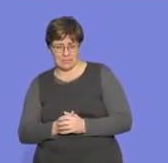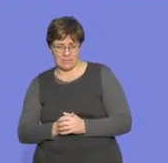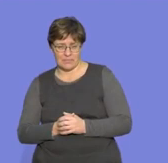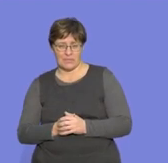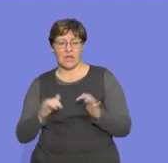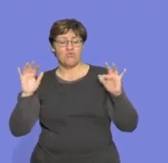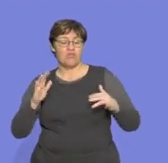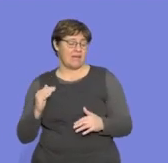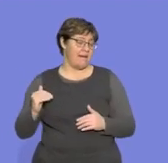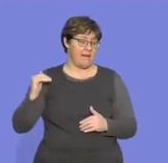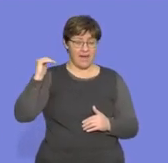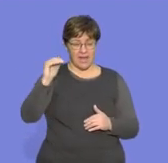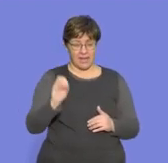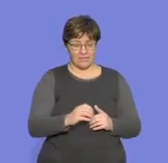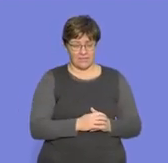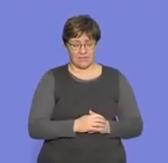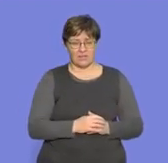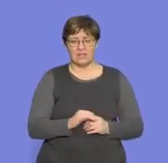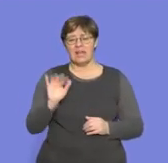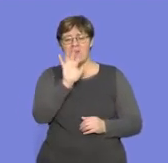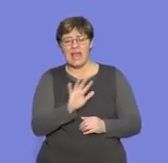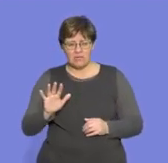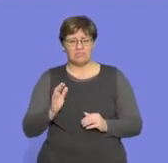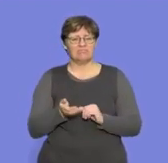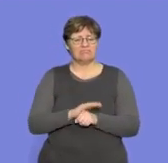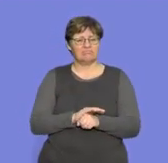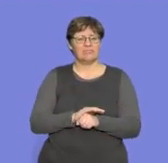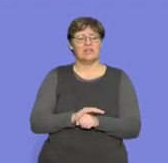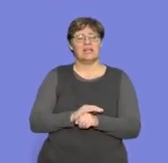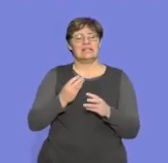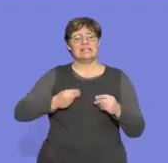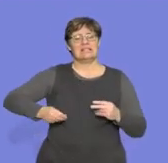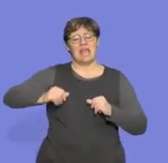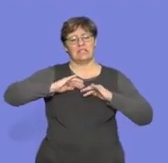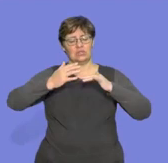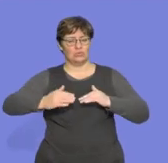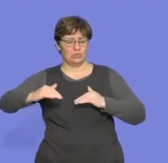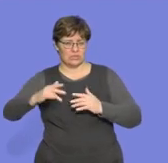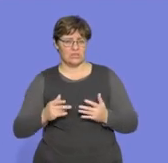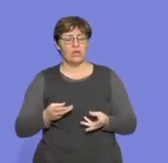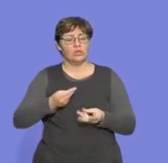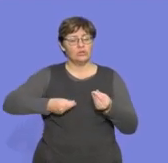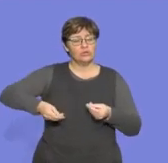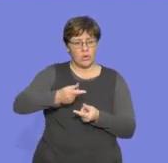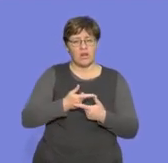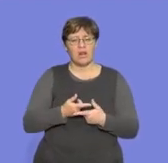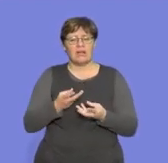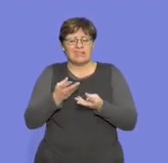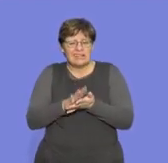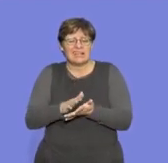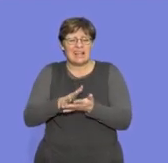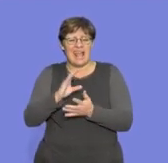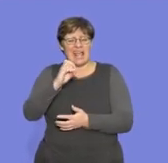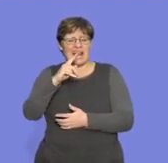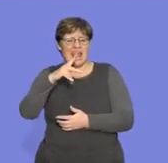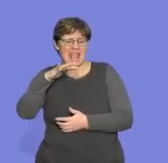that fairly are covered high. with sandy There are dunes. areas and that they are have covered with soil sandy that's dunes, often very and they clay. have soil different that's types often of very plants. They're clay. often shrubs, There are